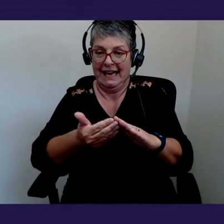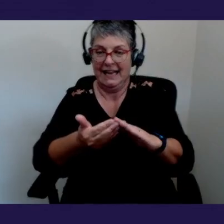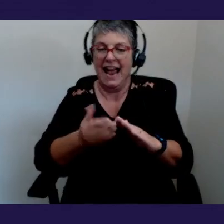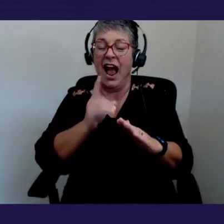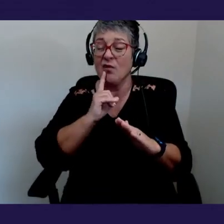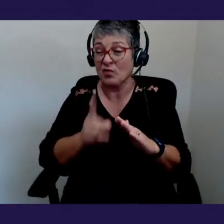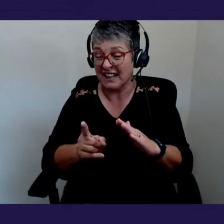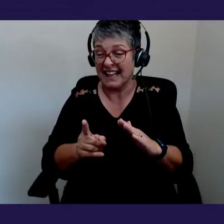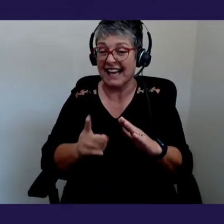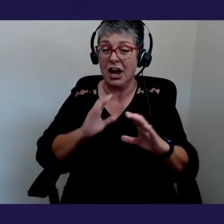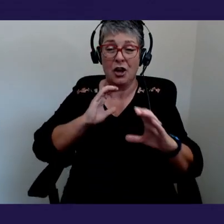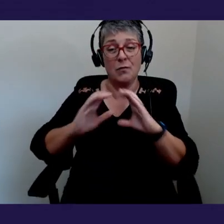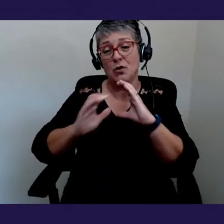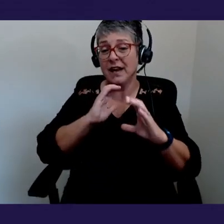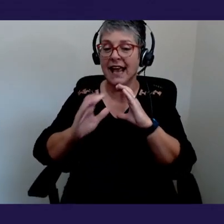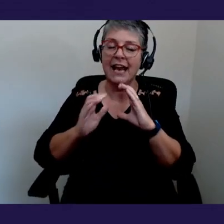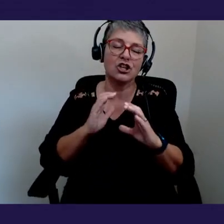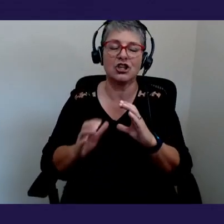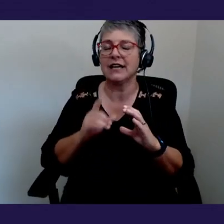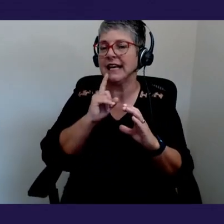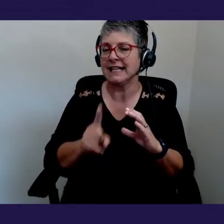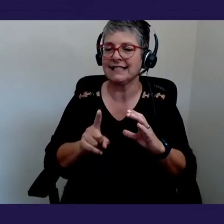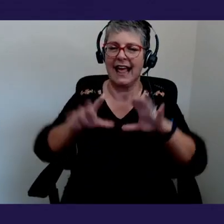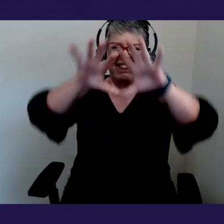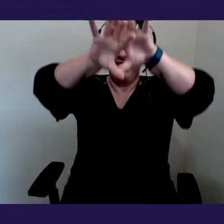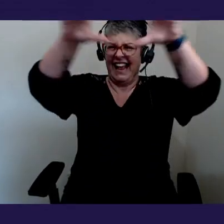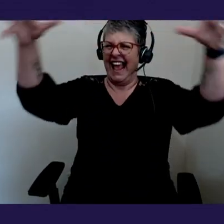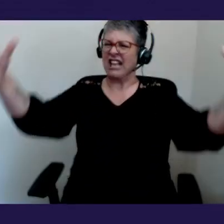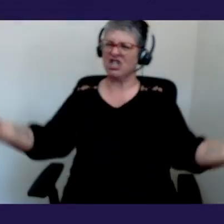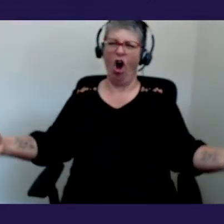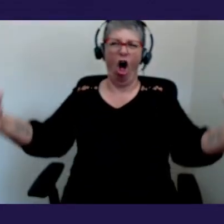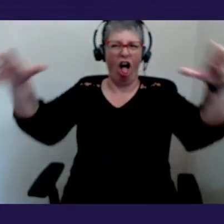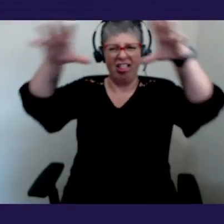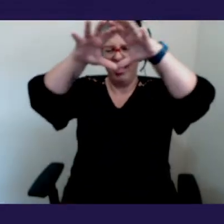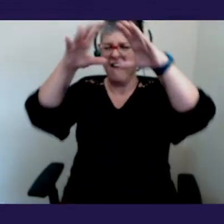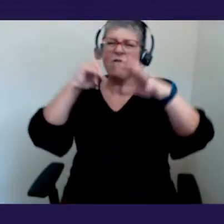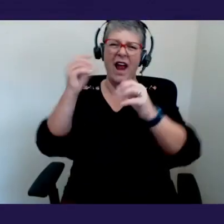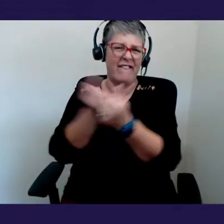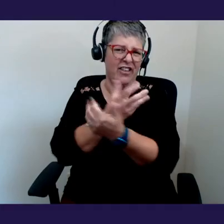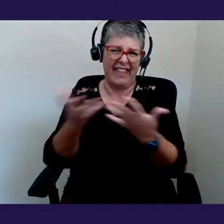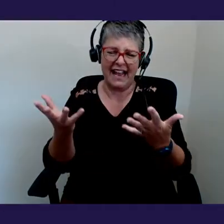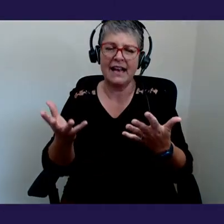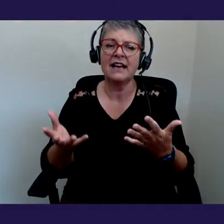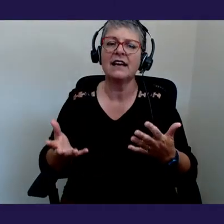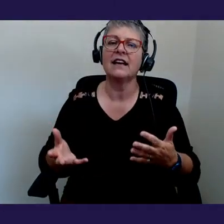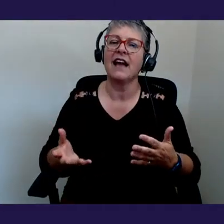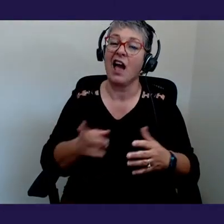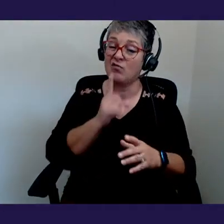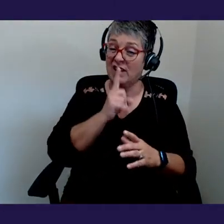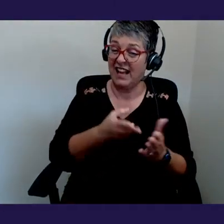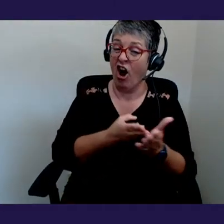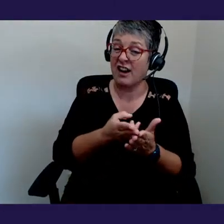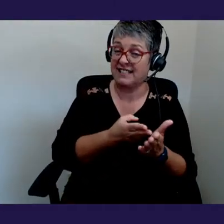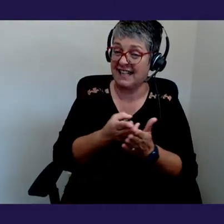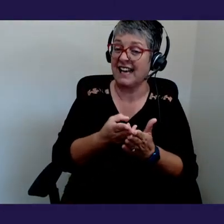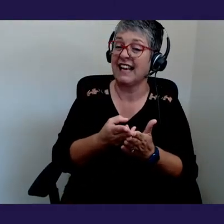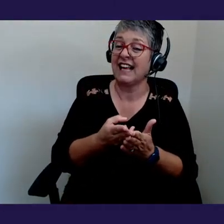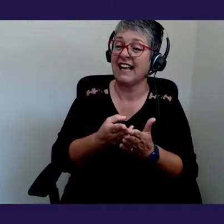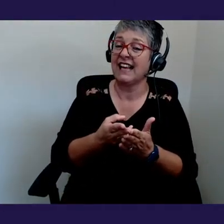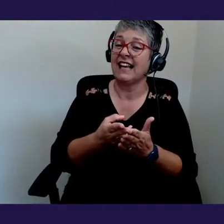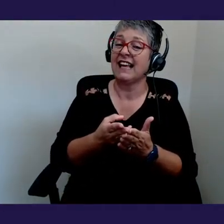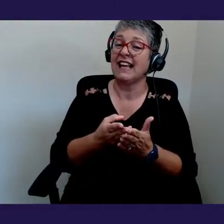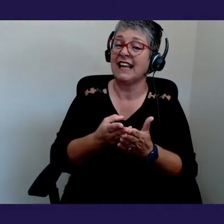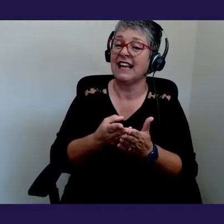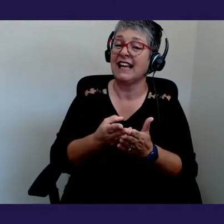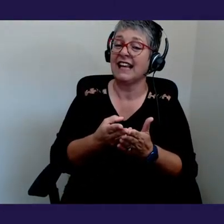on a series of policies and relationships that really needed to exist ahead of, long beforehand, but we think that communication can correct for it. And